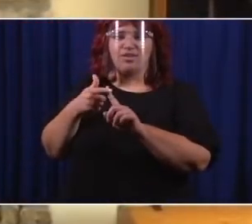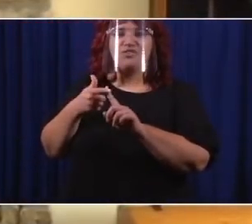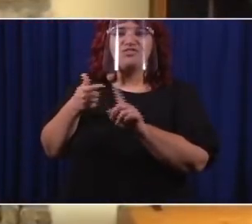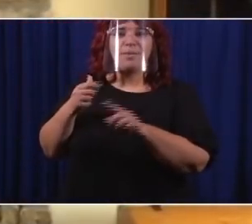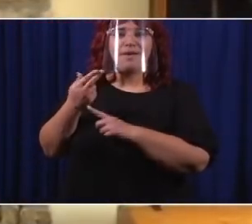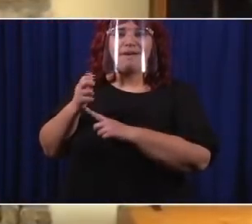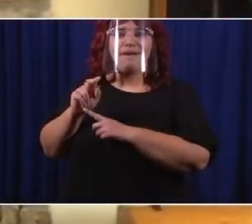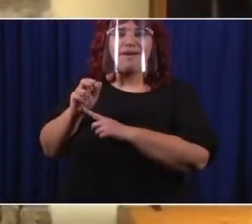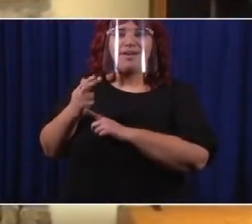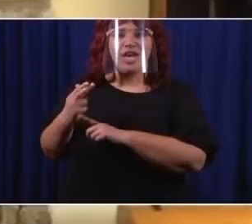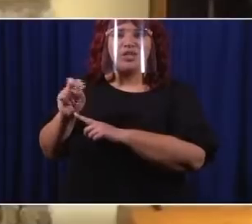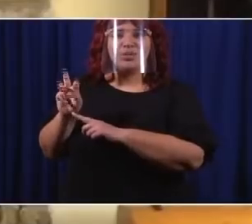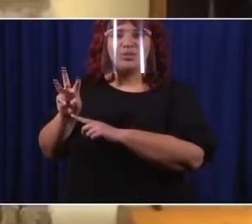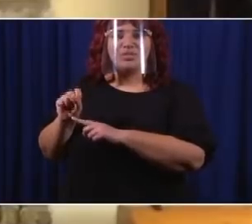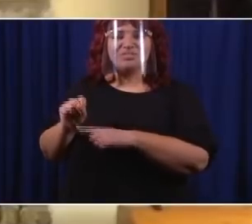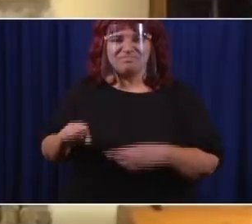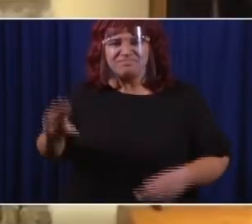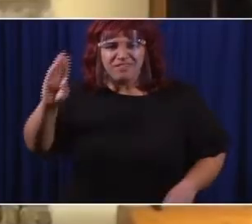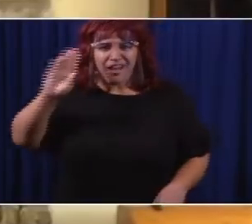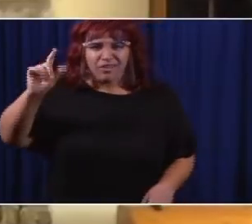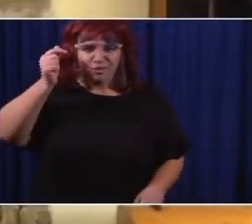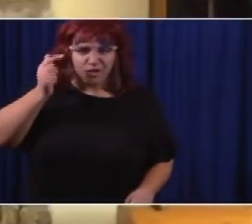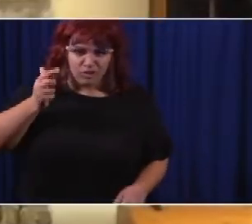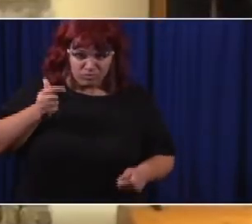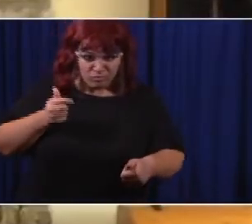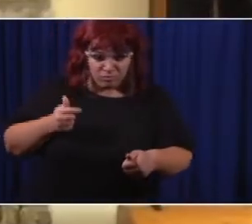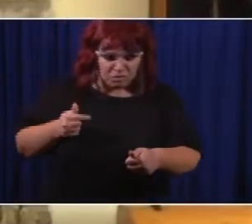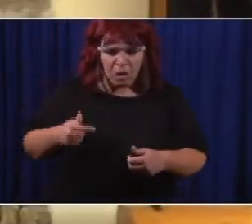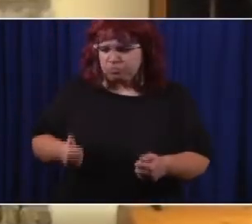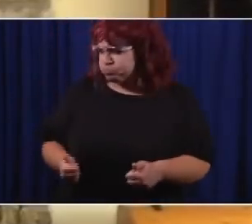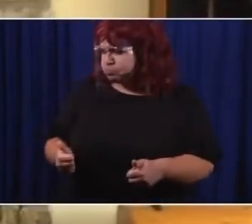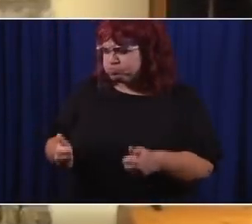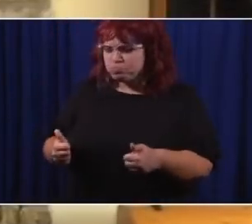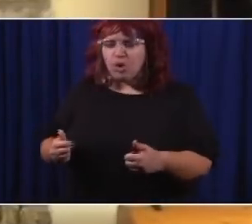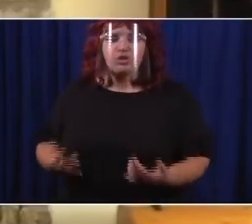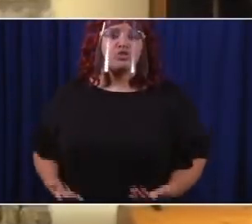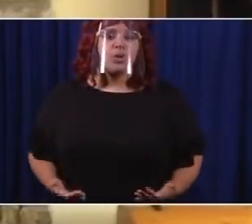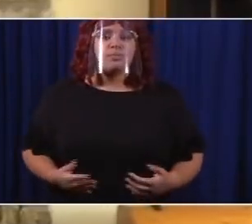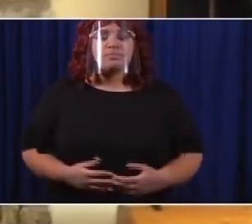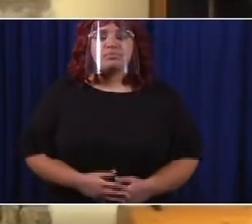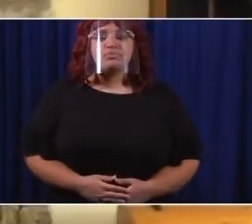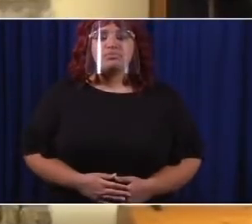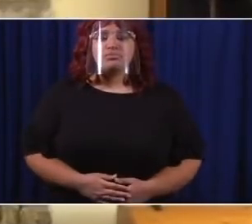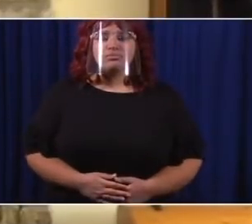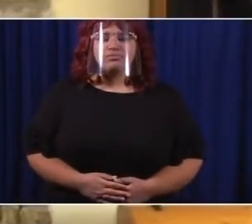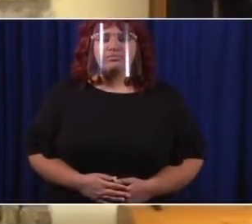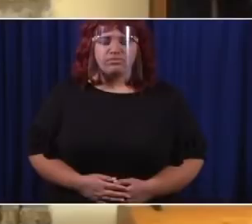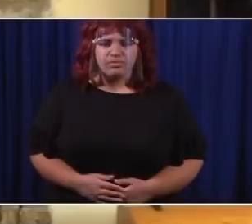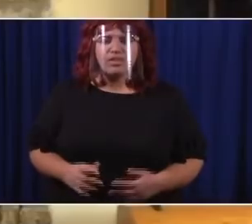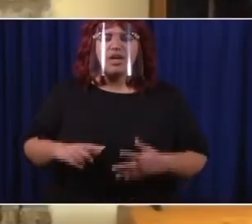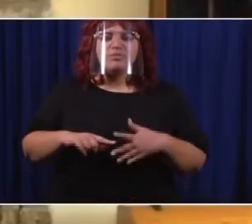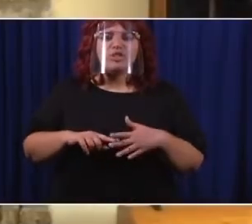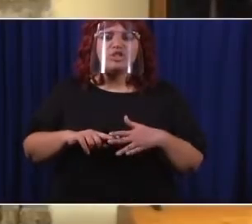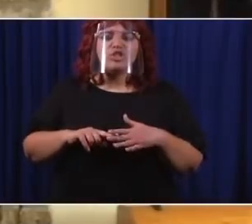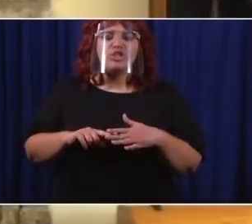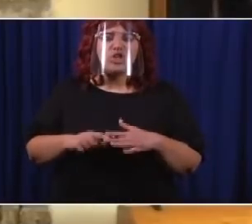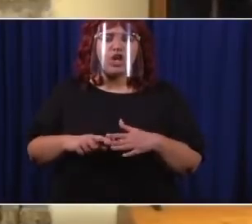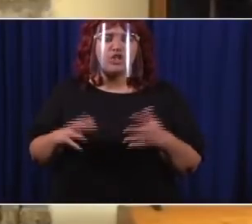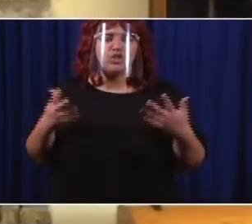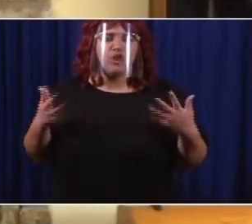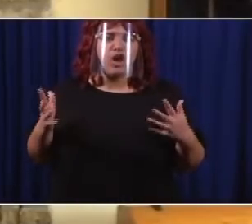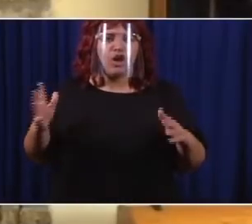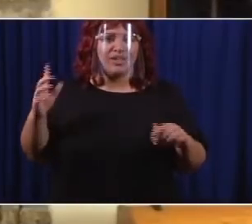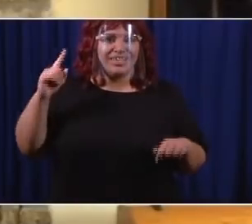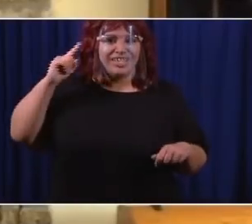Good. Um, so, so with hospitalizations going up, I'm starting to hear that beds are already becoming an issue